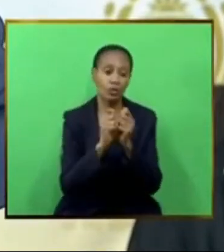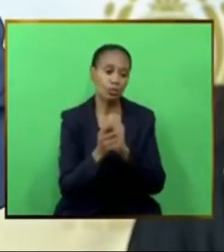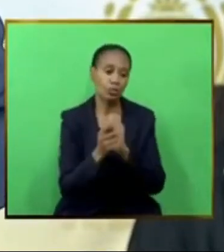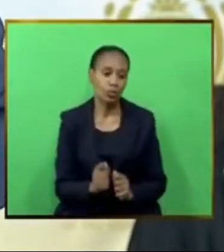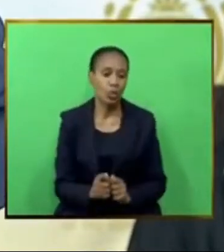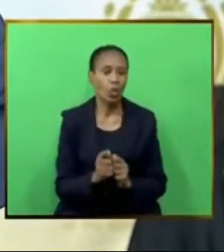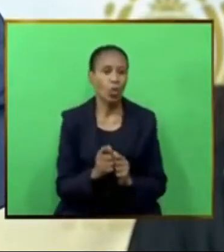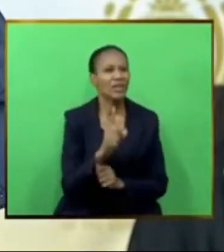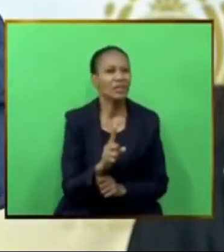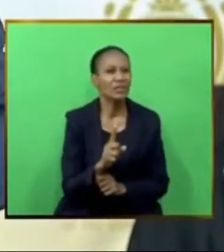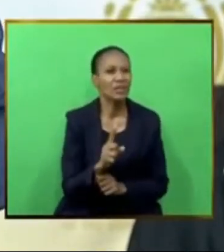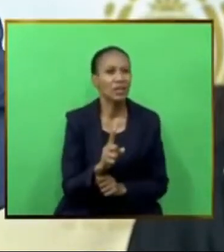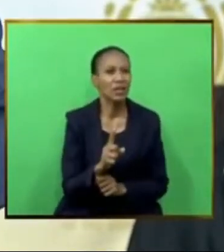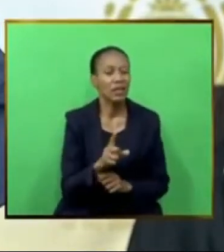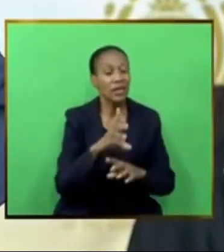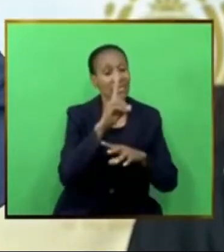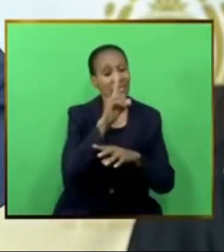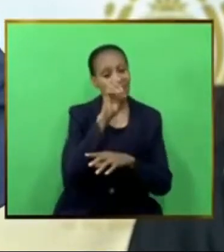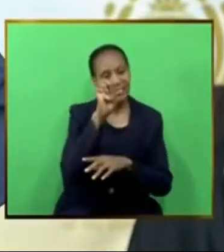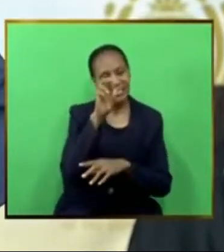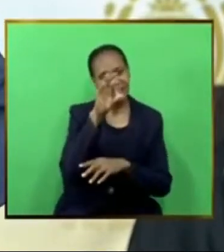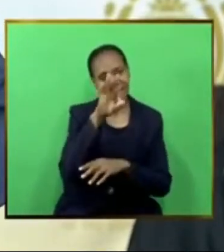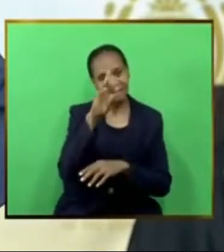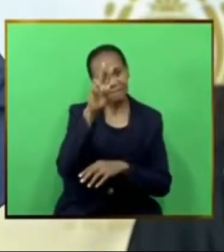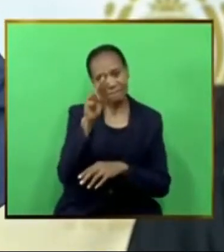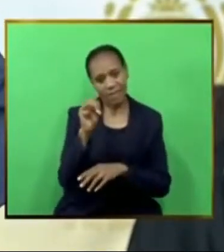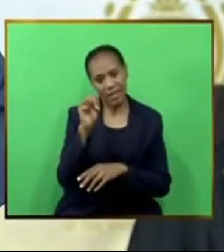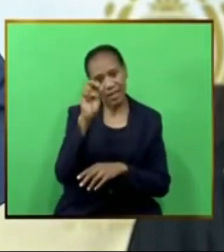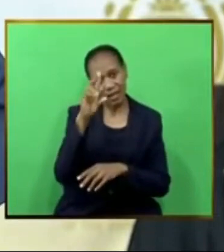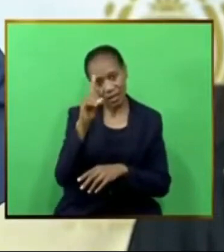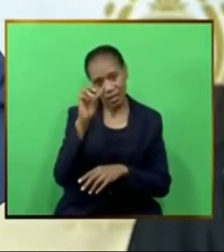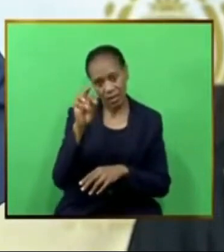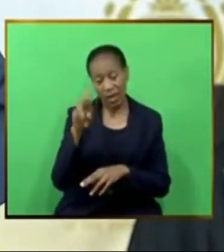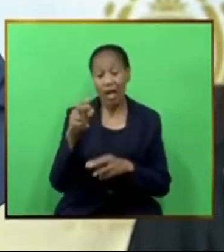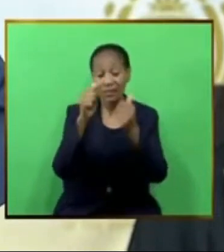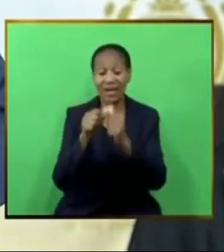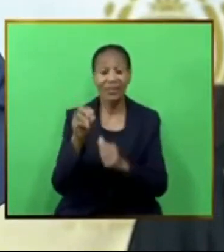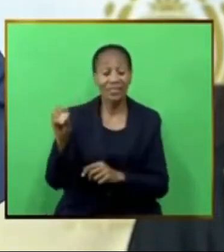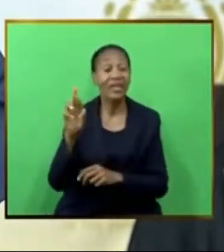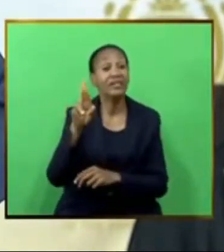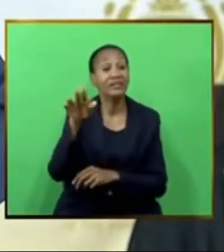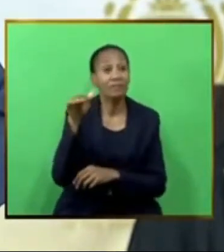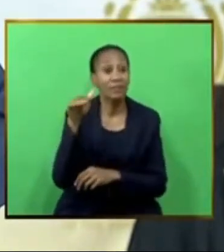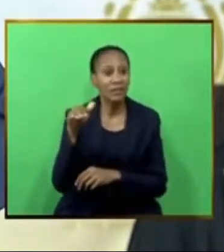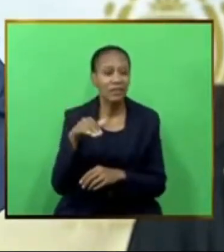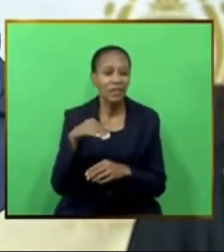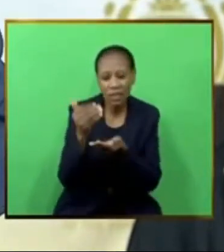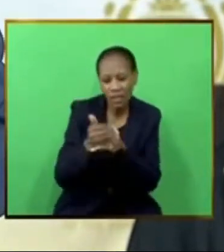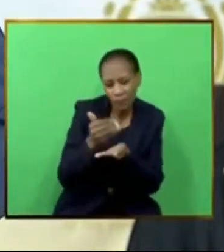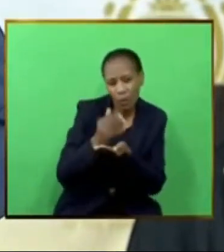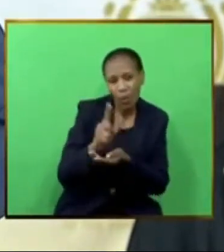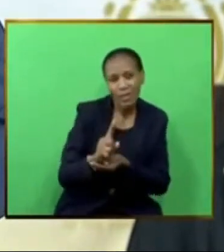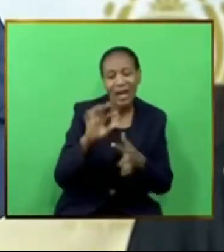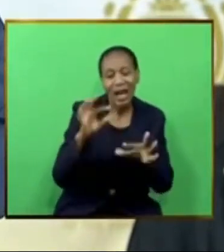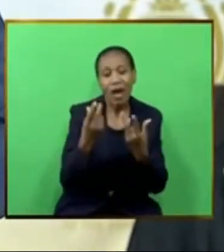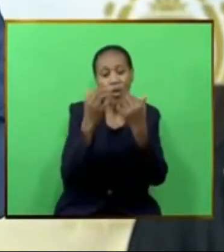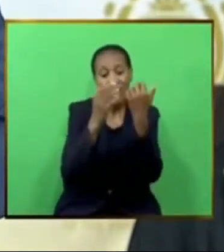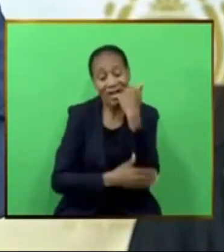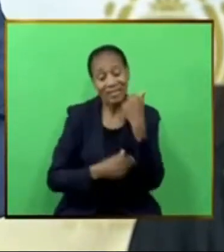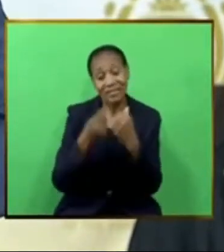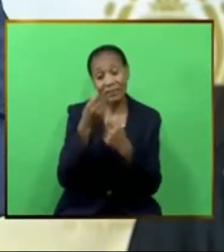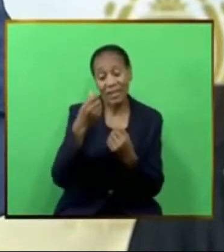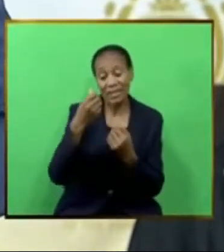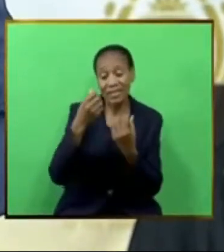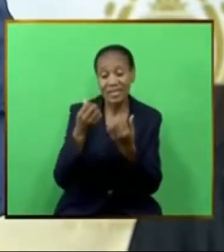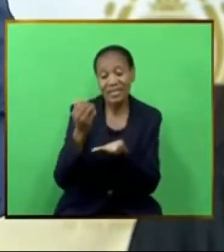GFECRA. GFECRA is an account held at the Reserve Bank that captures gains and losses on the country's foreign